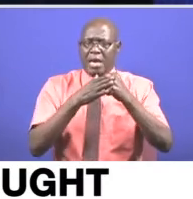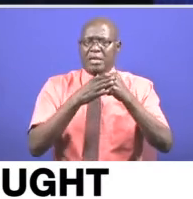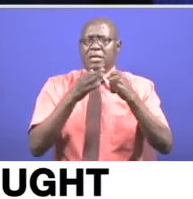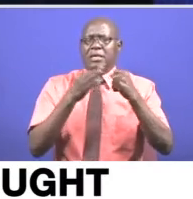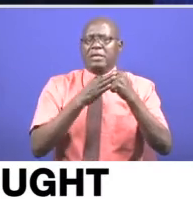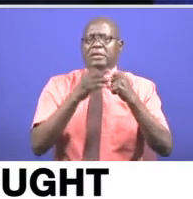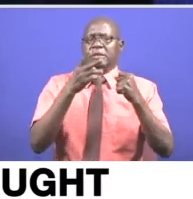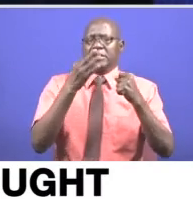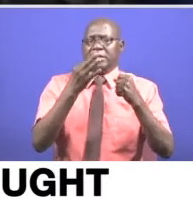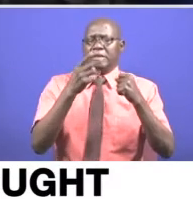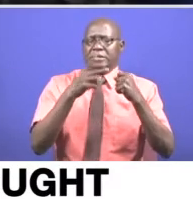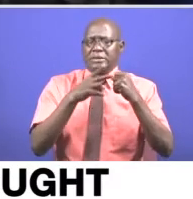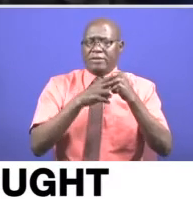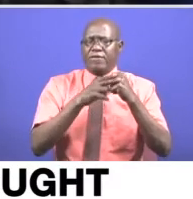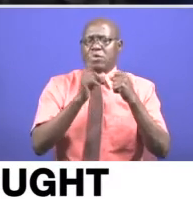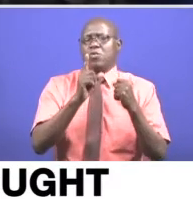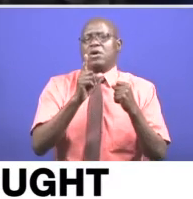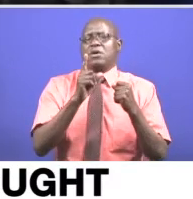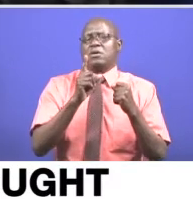693-371.